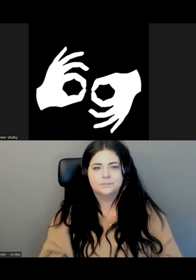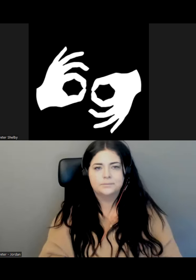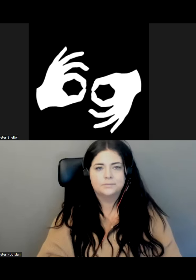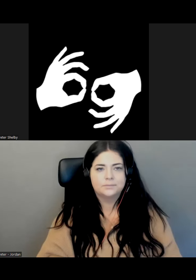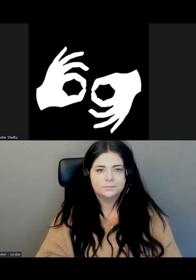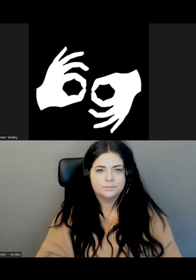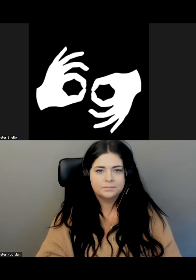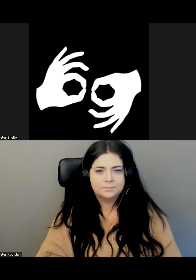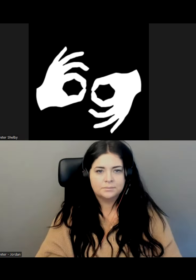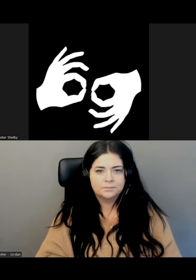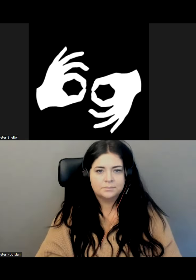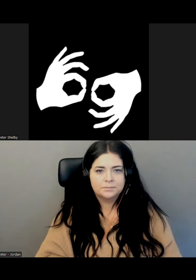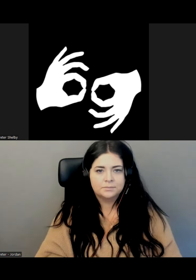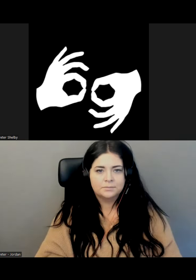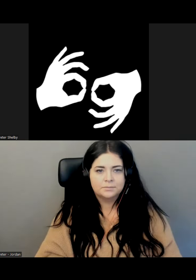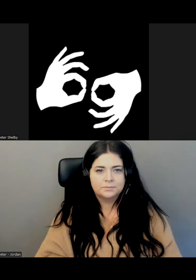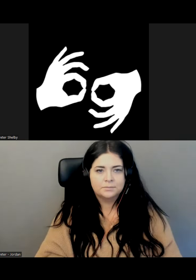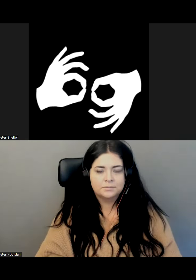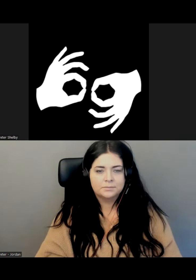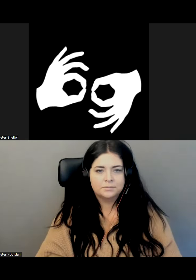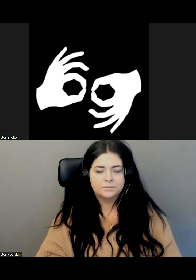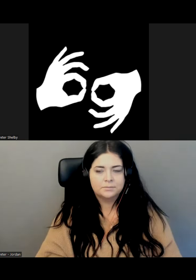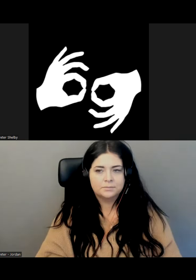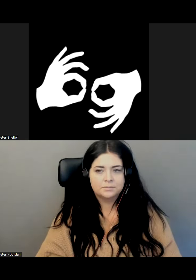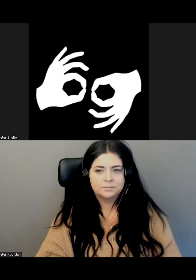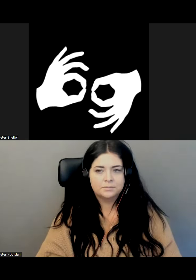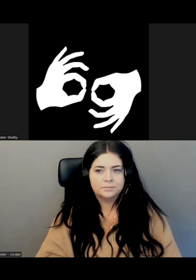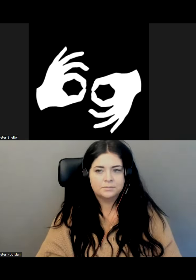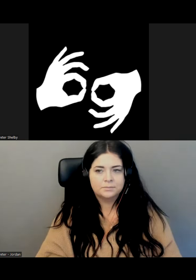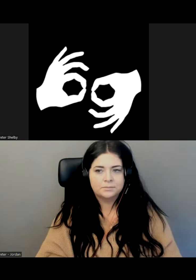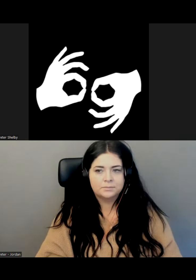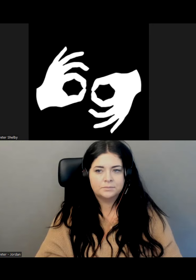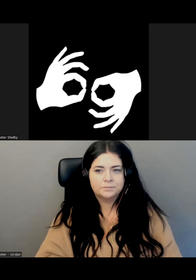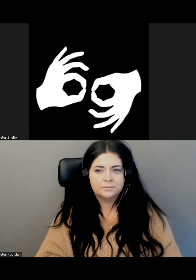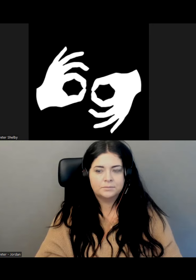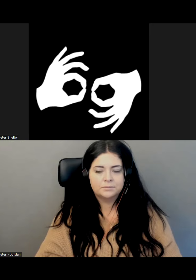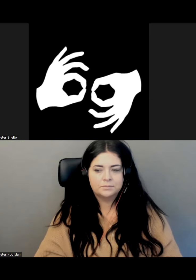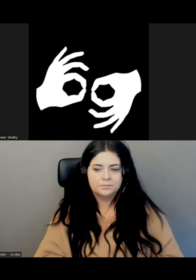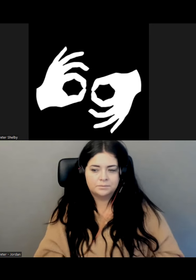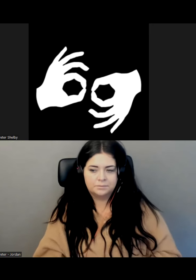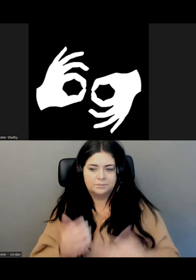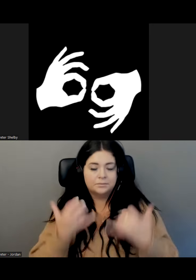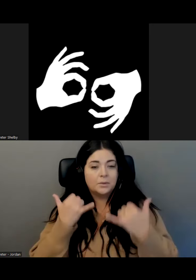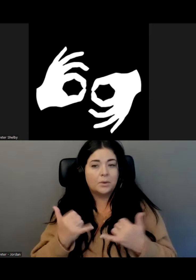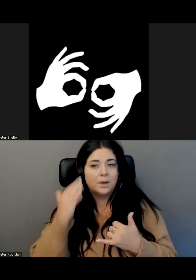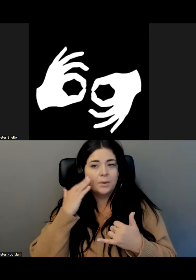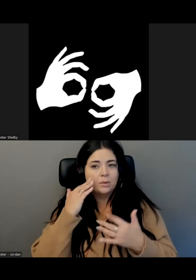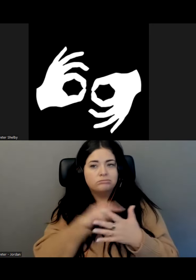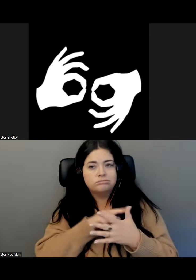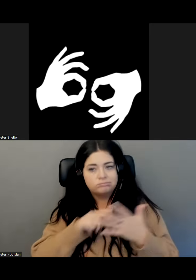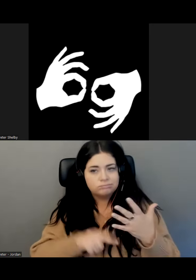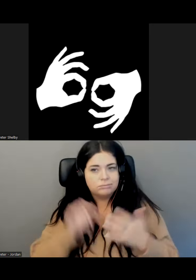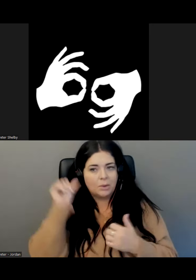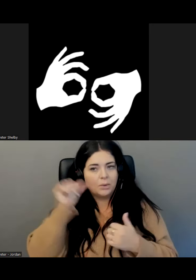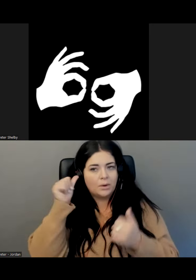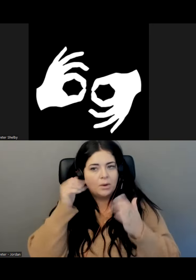So now that we know all of the roles and responsibilities of an audiologist and what exactly they are, there's a lot of